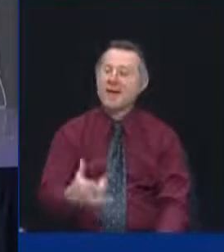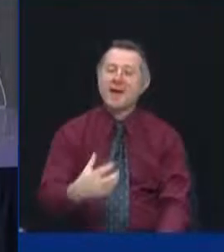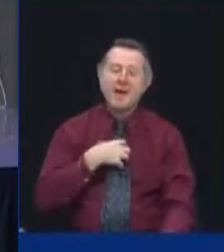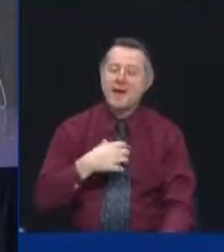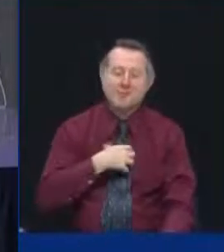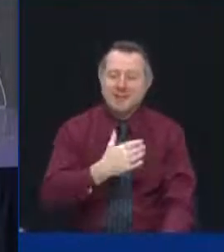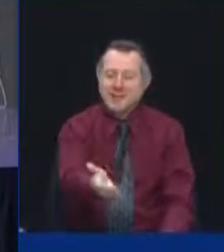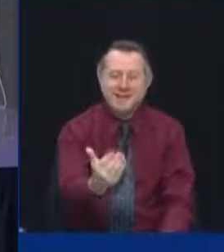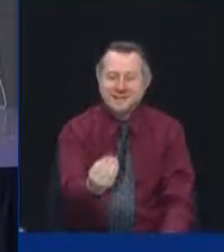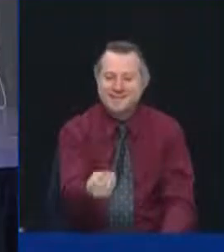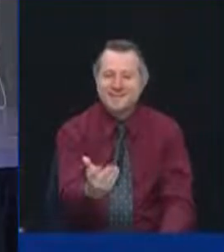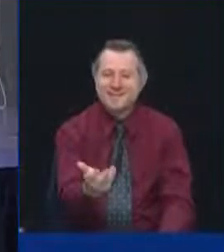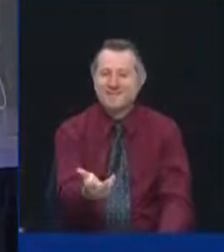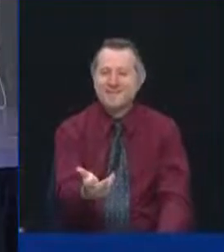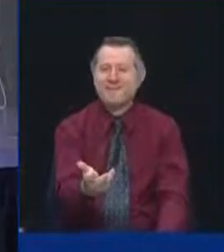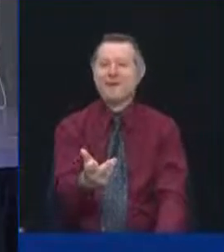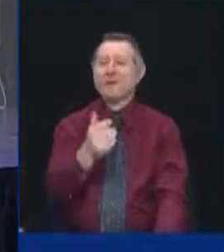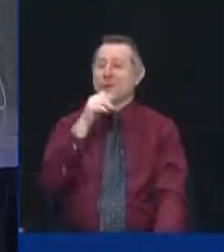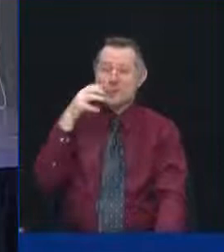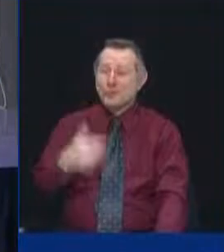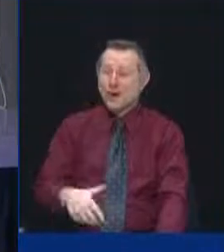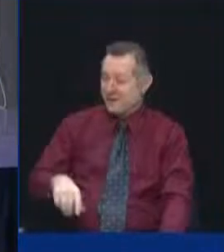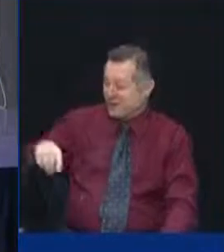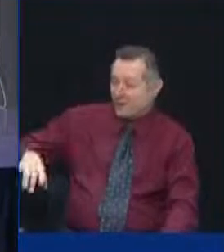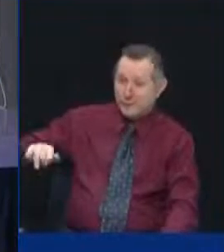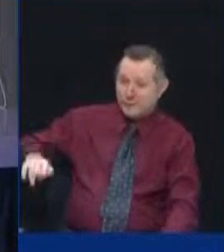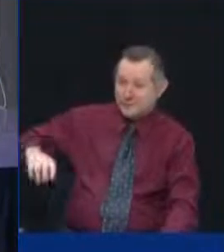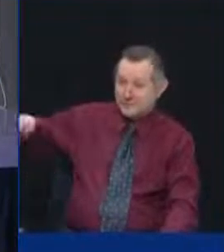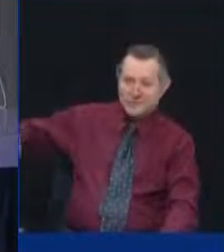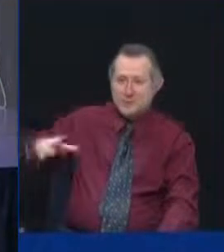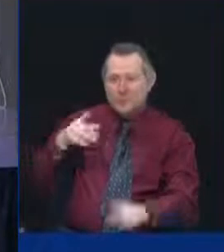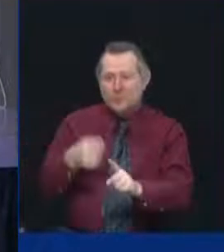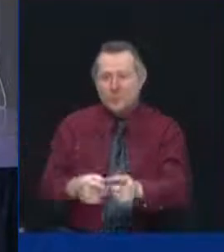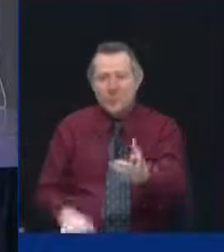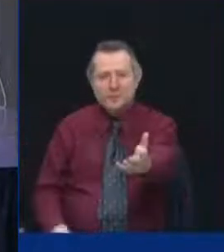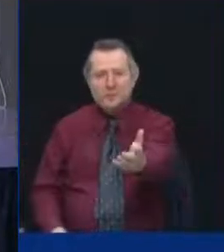want the seat next to me empty? Governor,